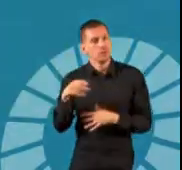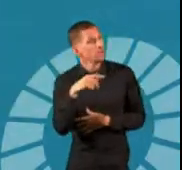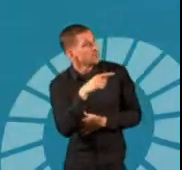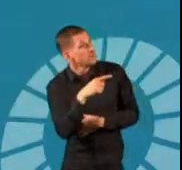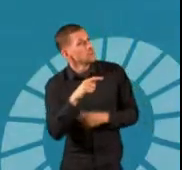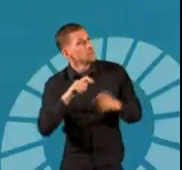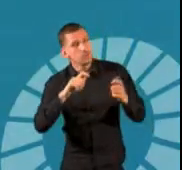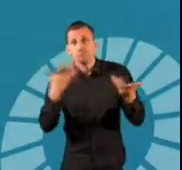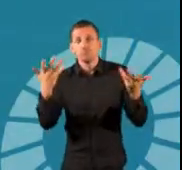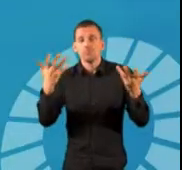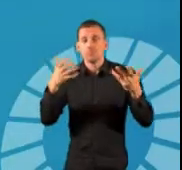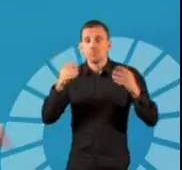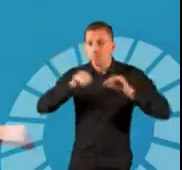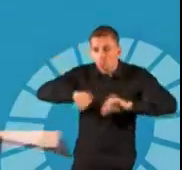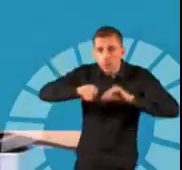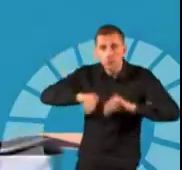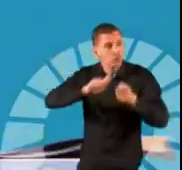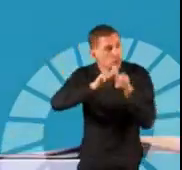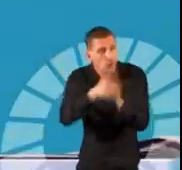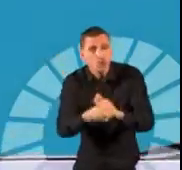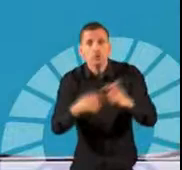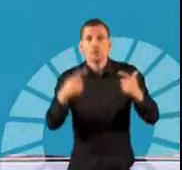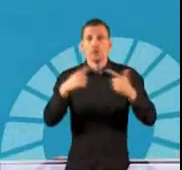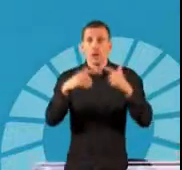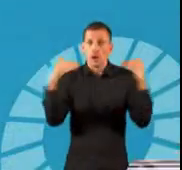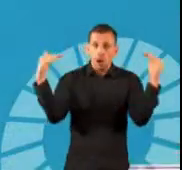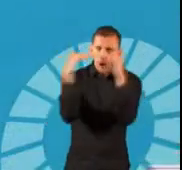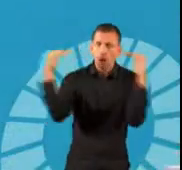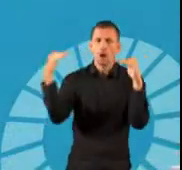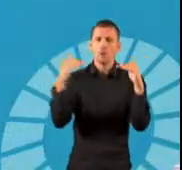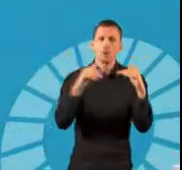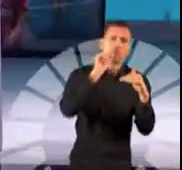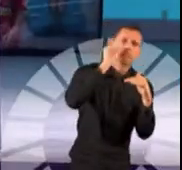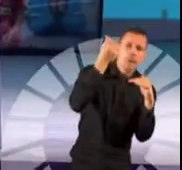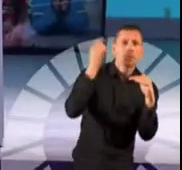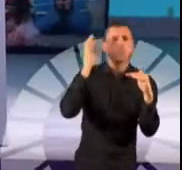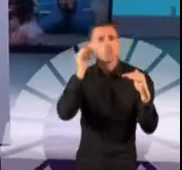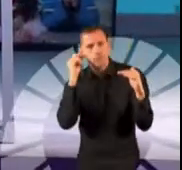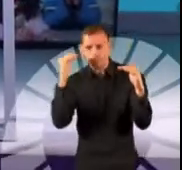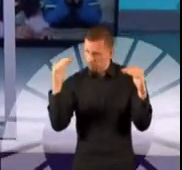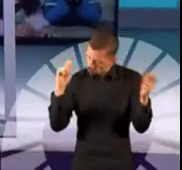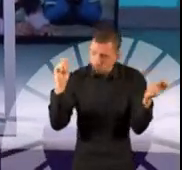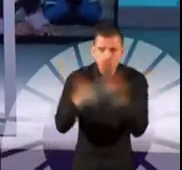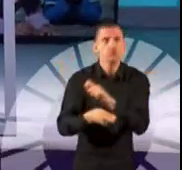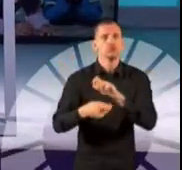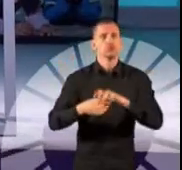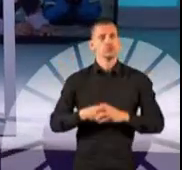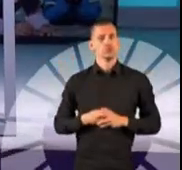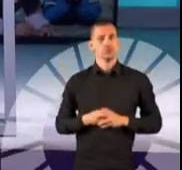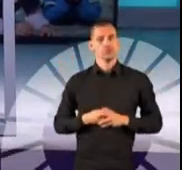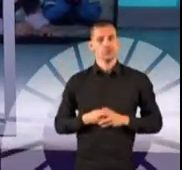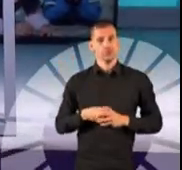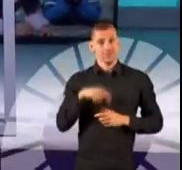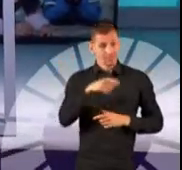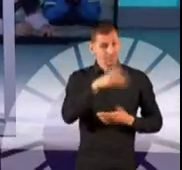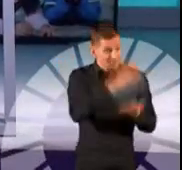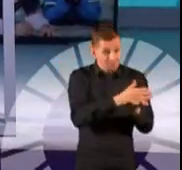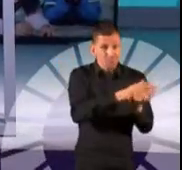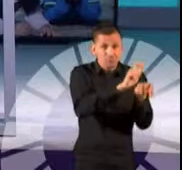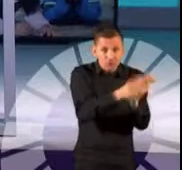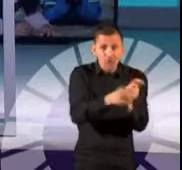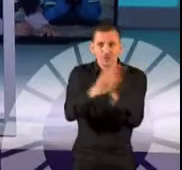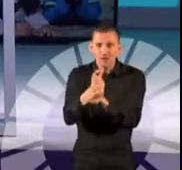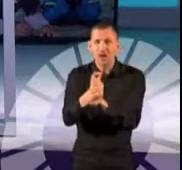And then we'll be there, standing proud, and we'll be saying, we did that. That's